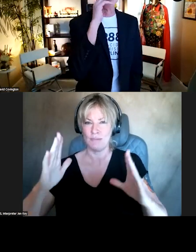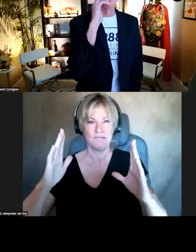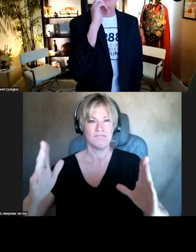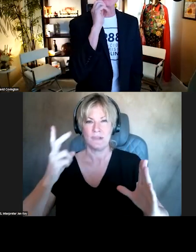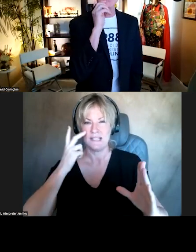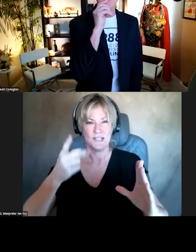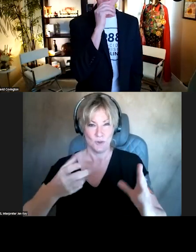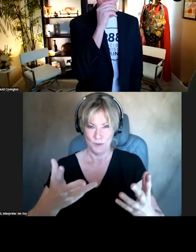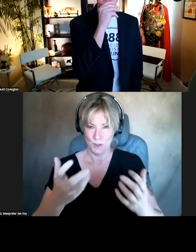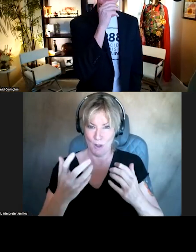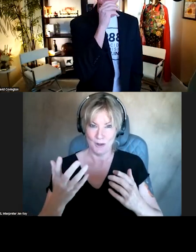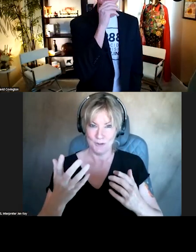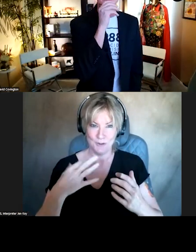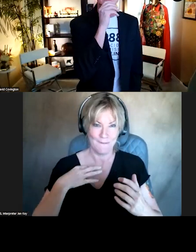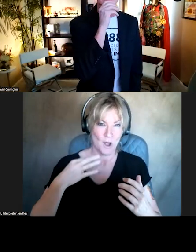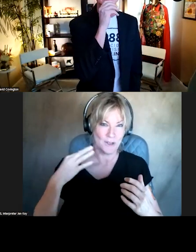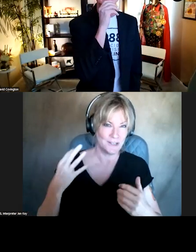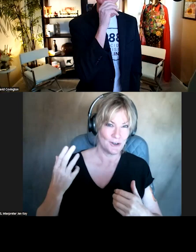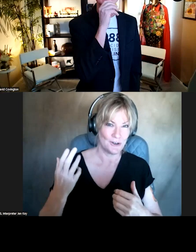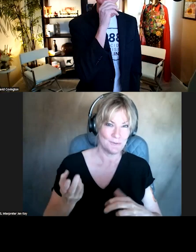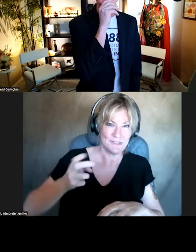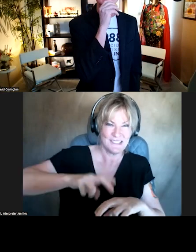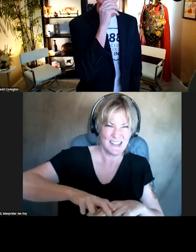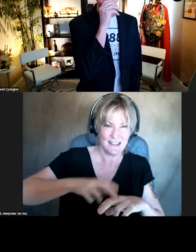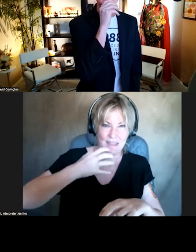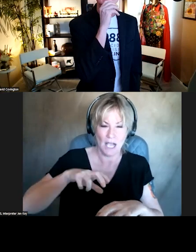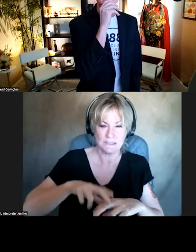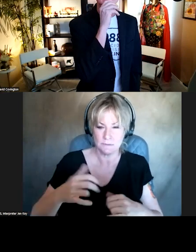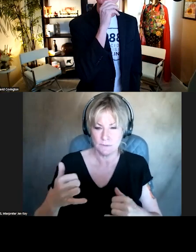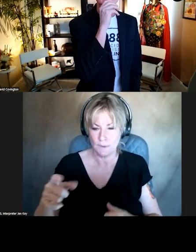me. Would you like to step into the Crisis Hot Seat today?